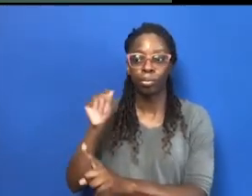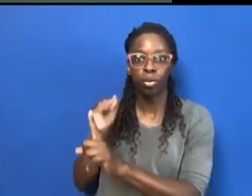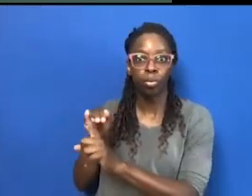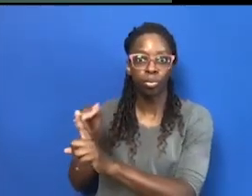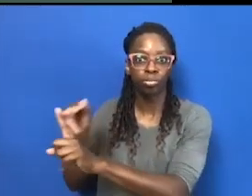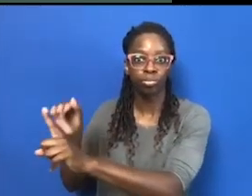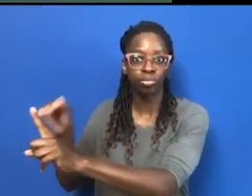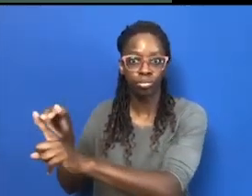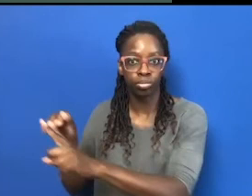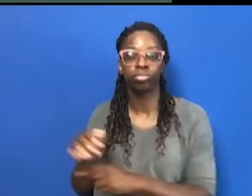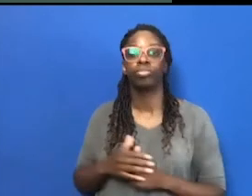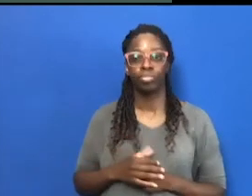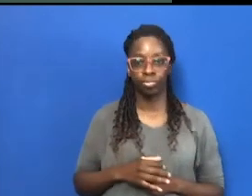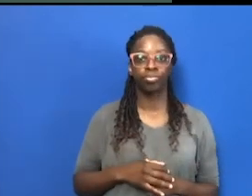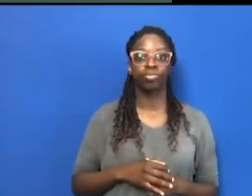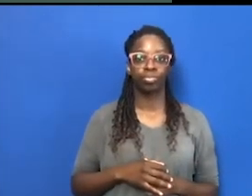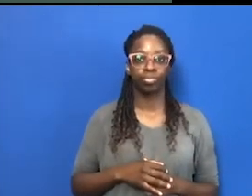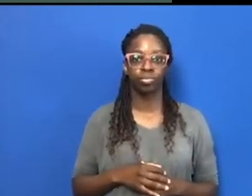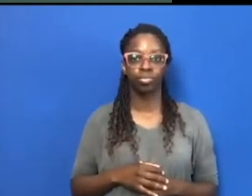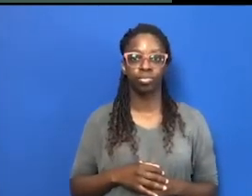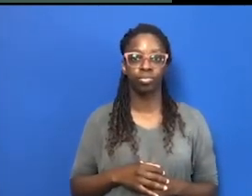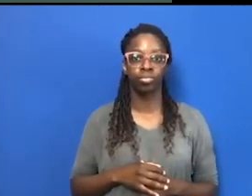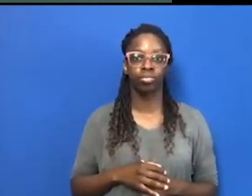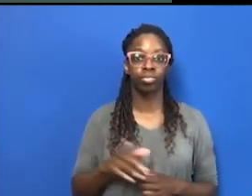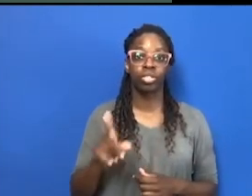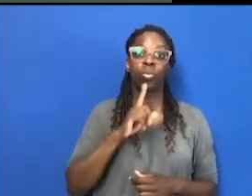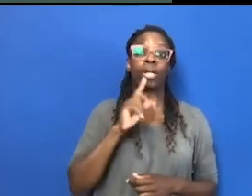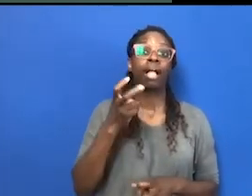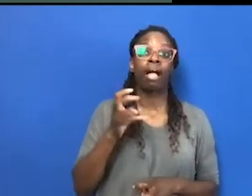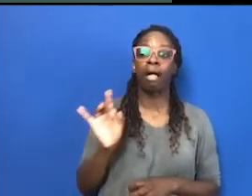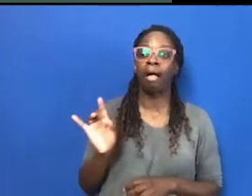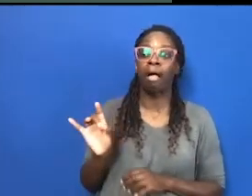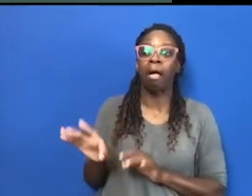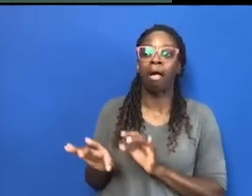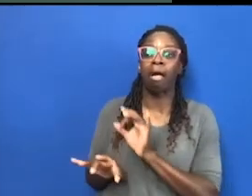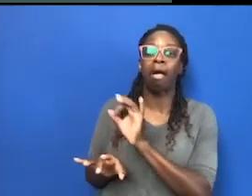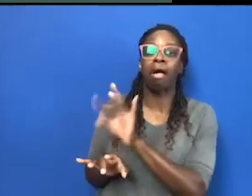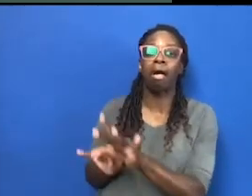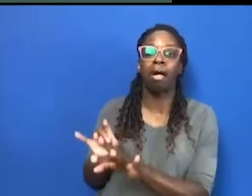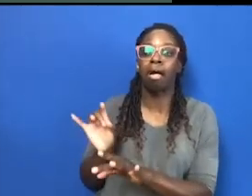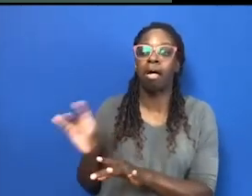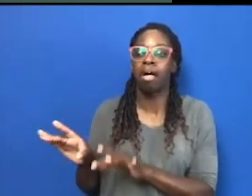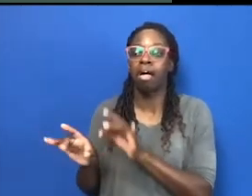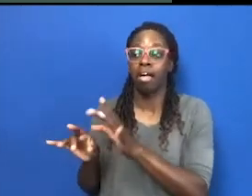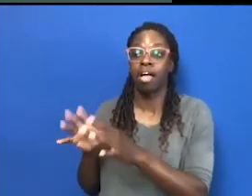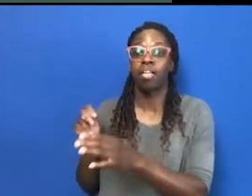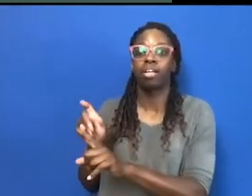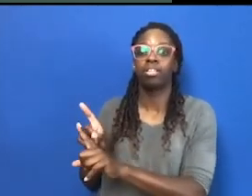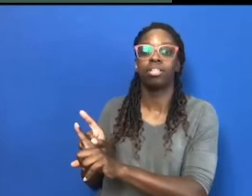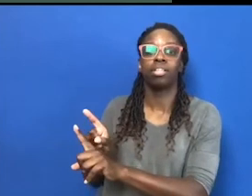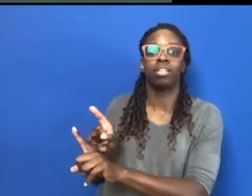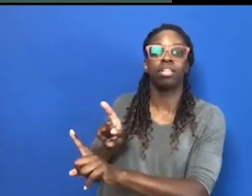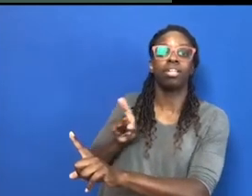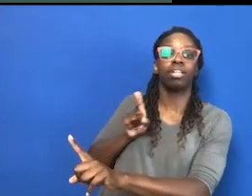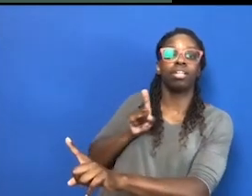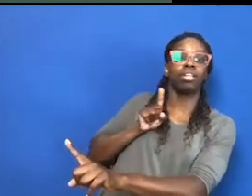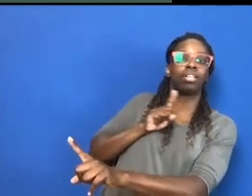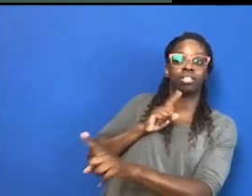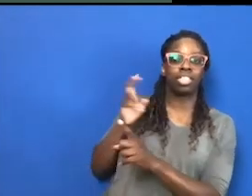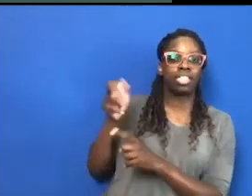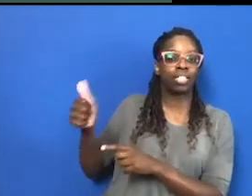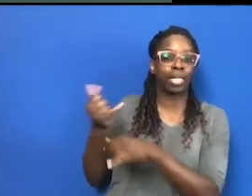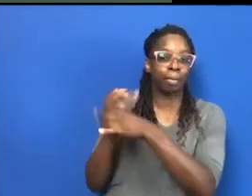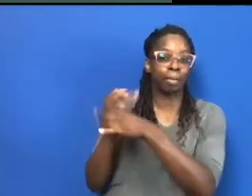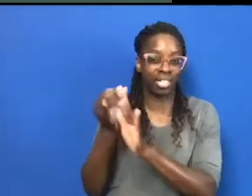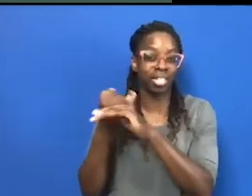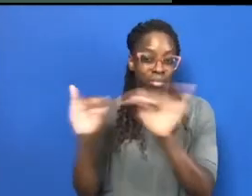a little bit of support and then providing increasing amounts of support as needed to help the child perform the task. So when